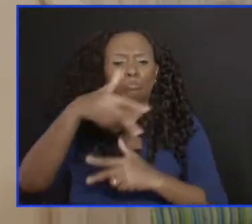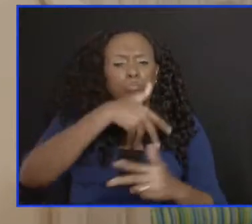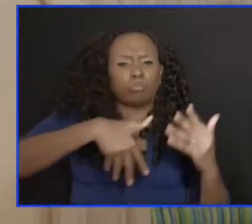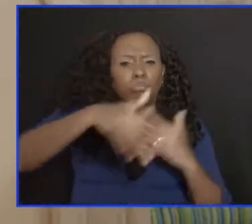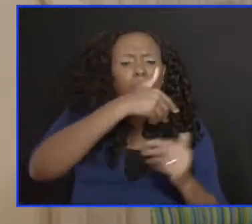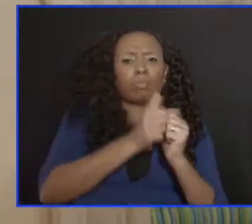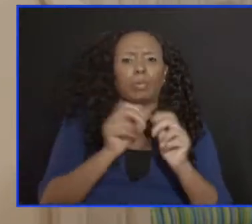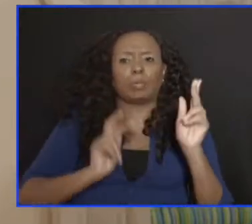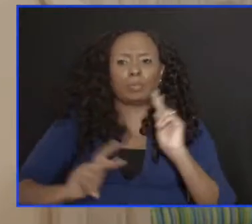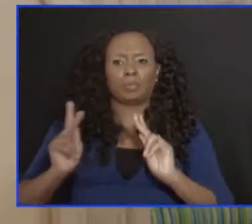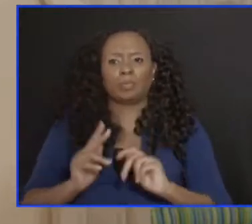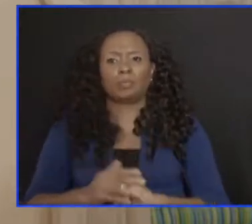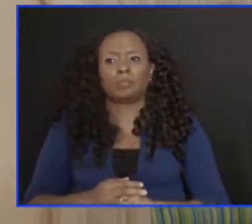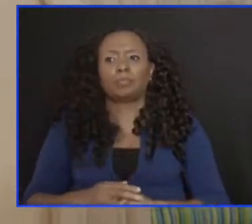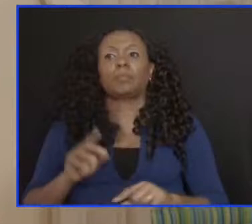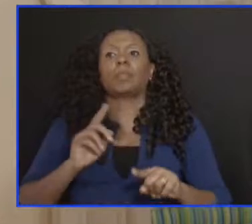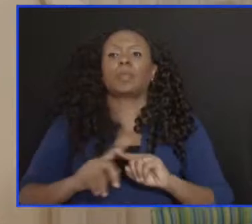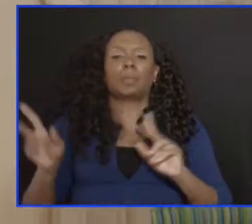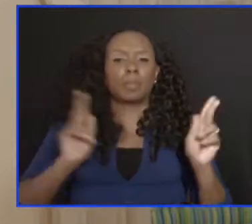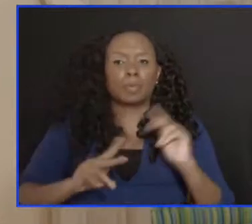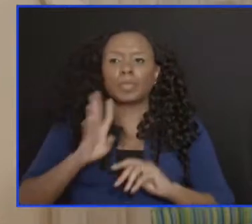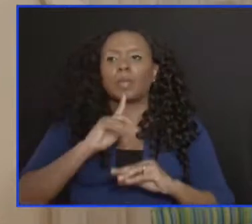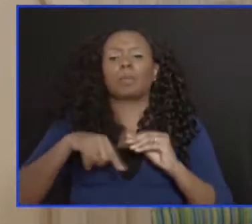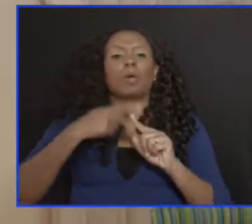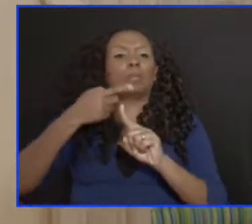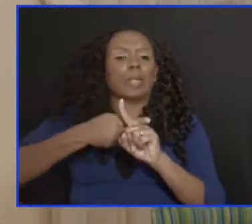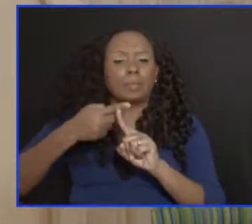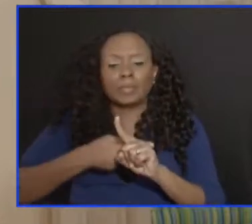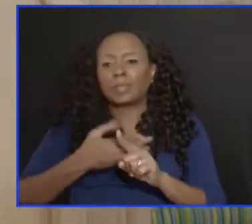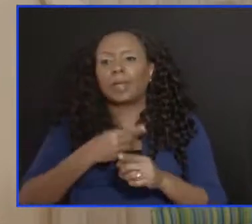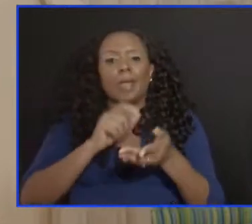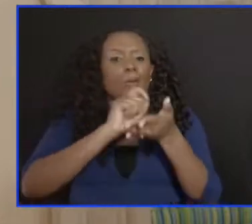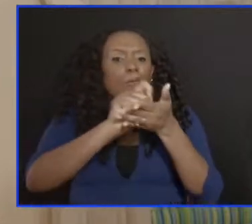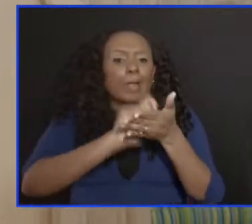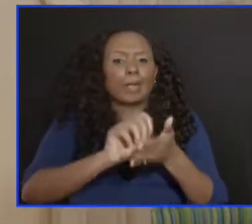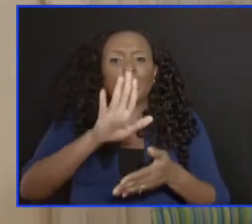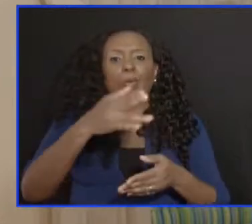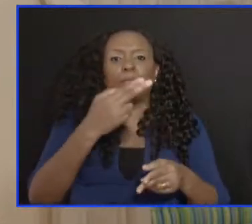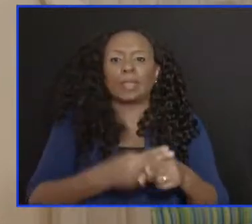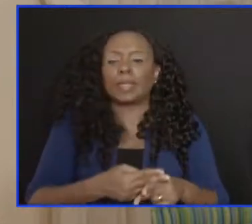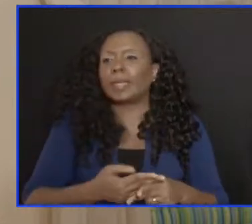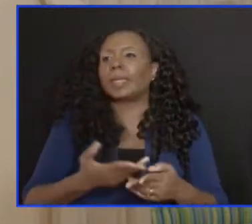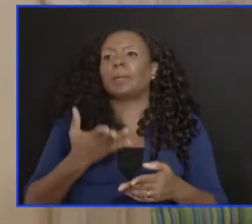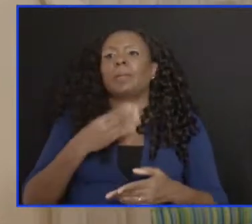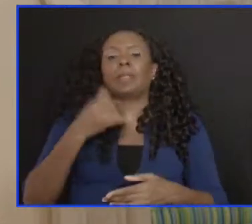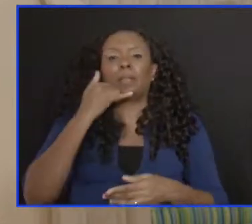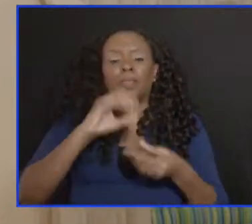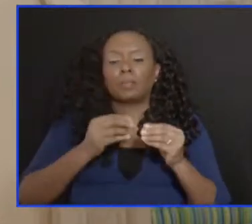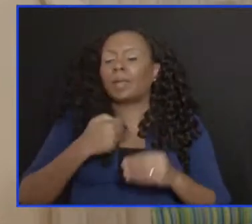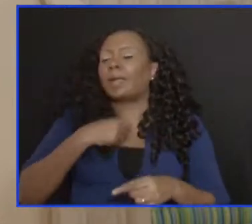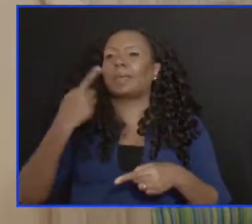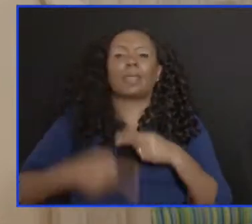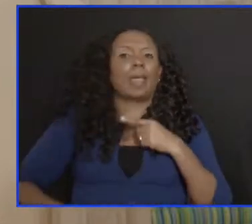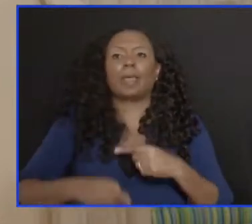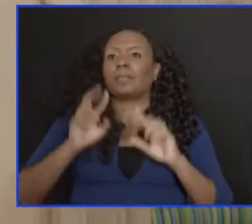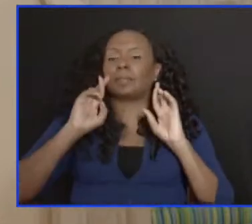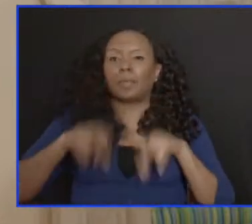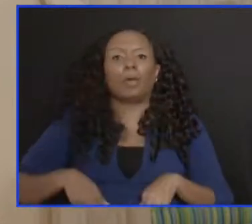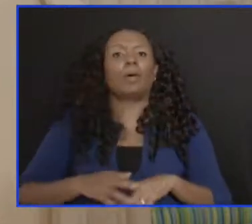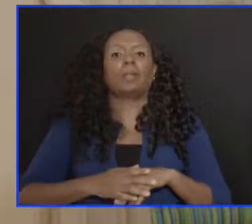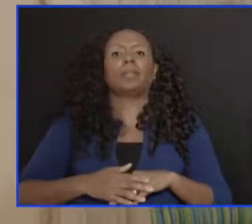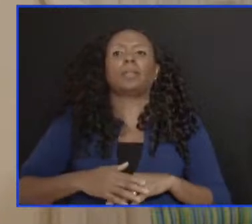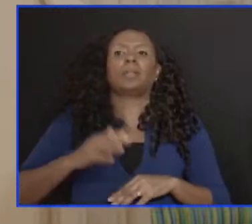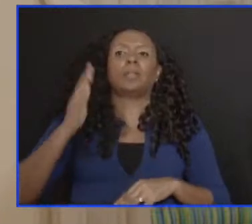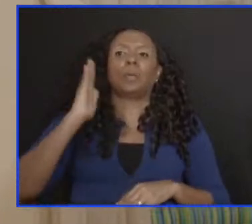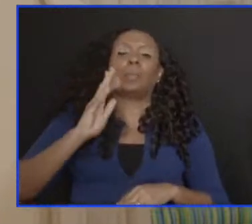long time, about temperature checks and about documenting the names, etc. I cannot respond to that because that is in the directives and